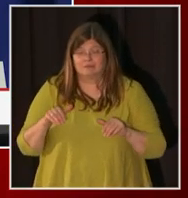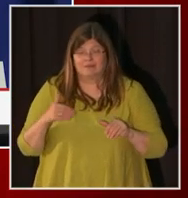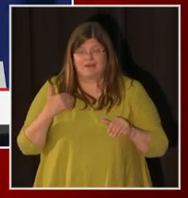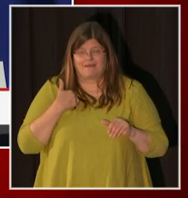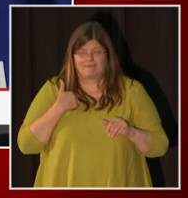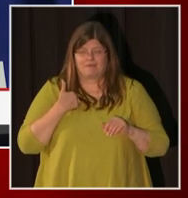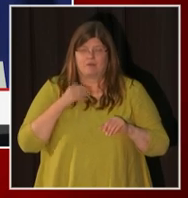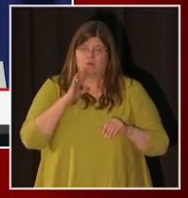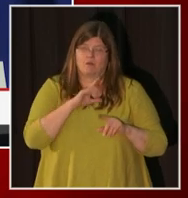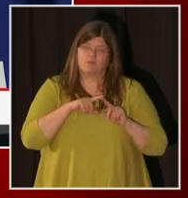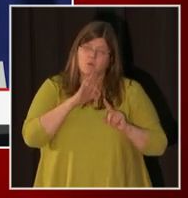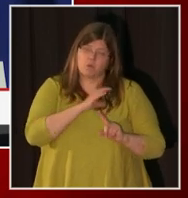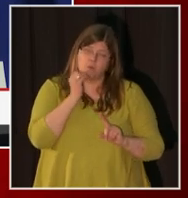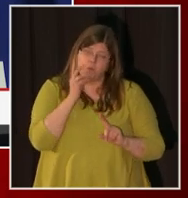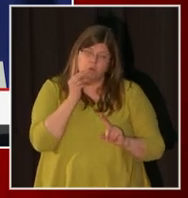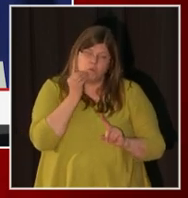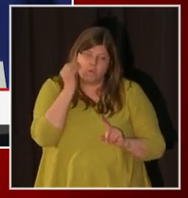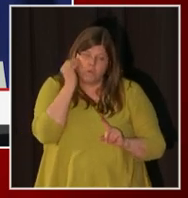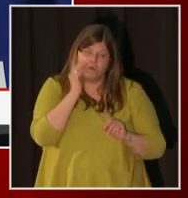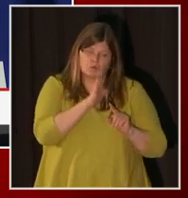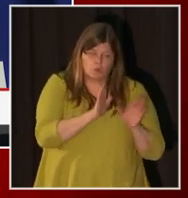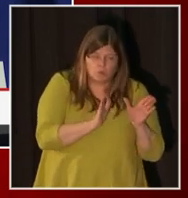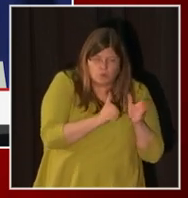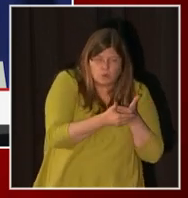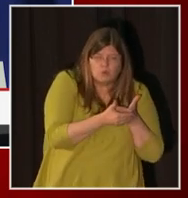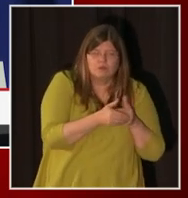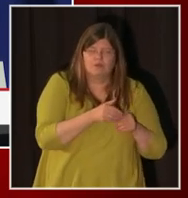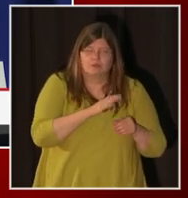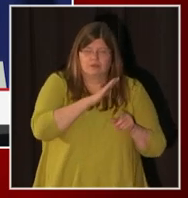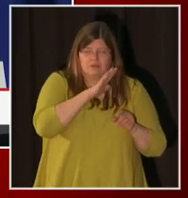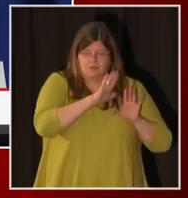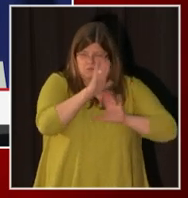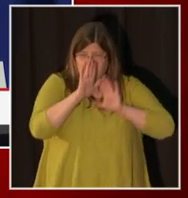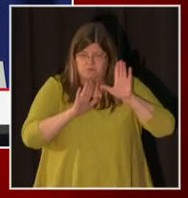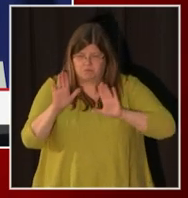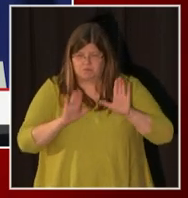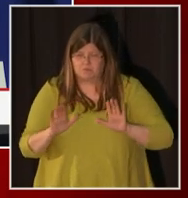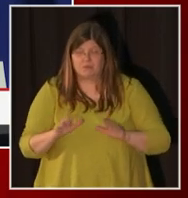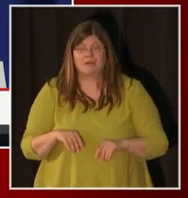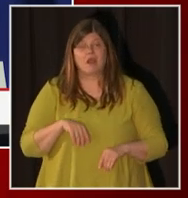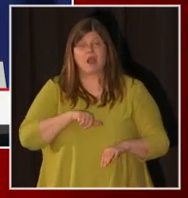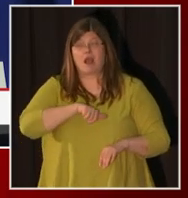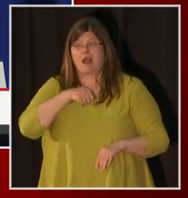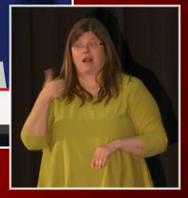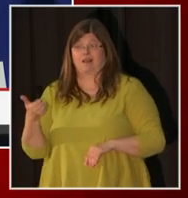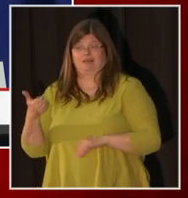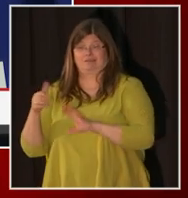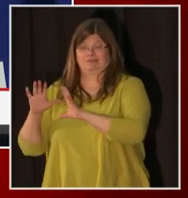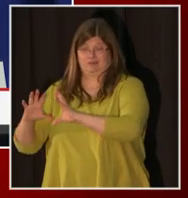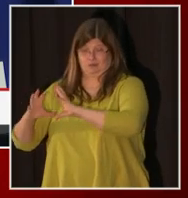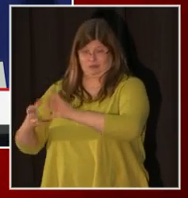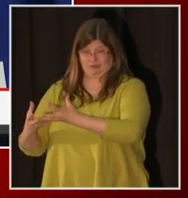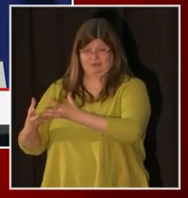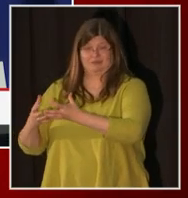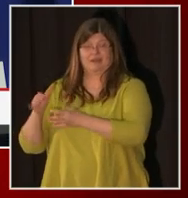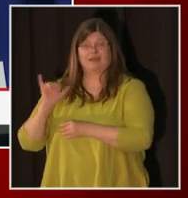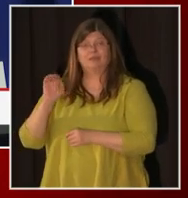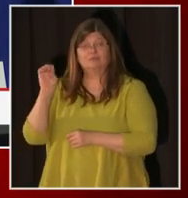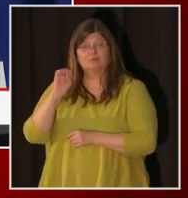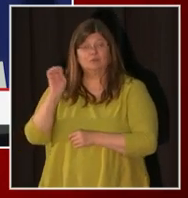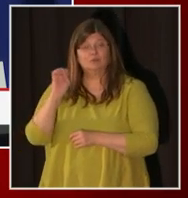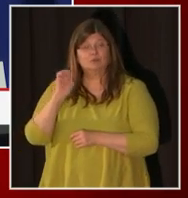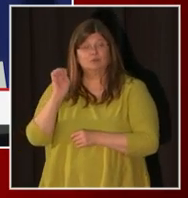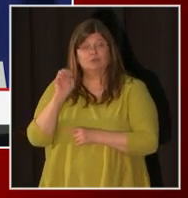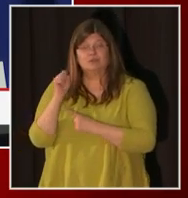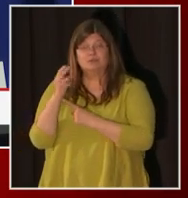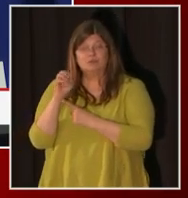bathroom. Congregate settings are more like low barrier shelters or emergency shelters, long-term care facilities where individuals may